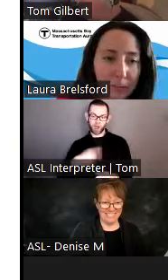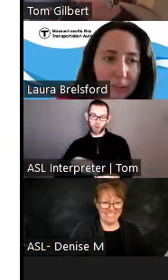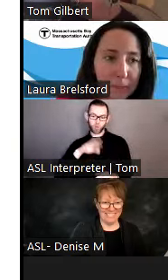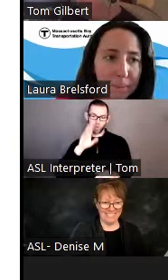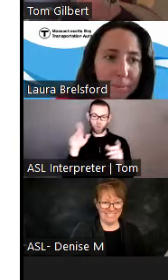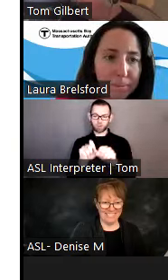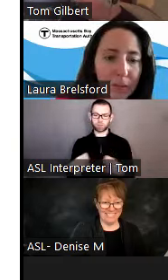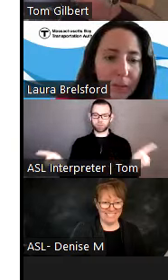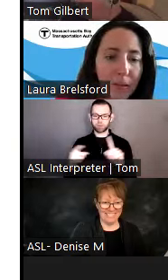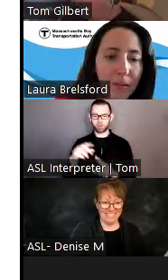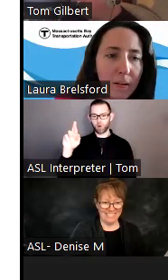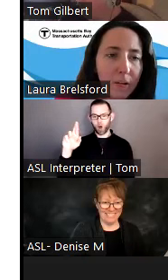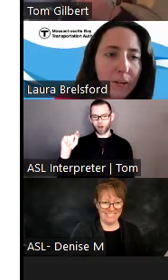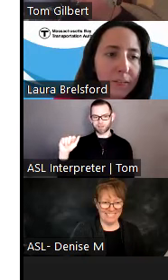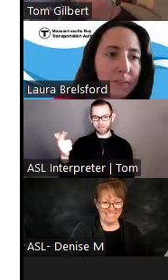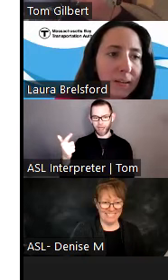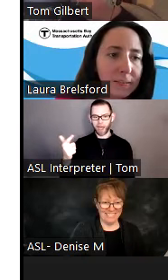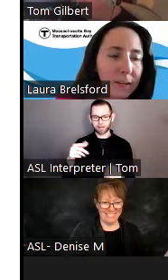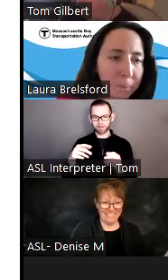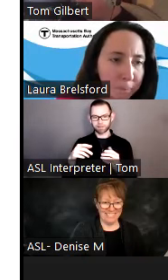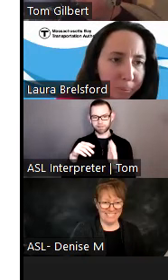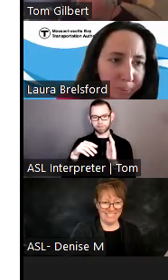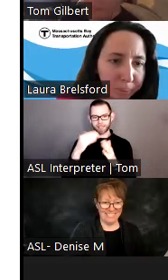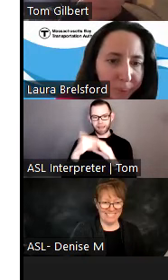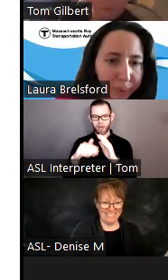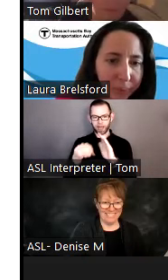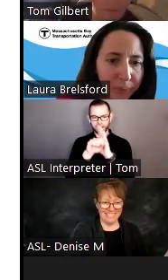distribution list. Right, next slide.